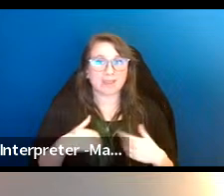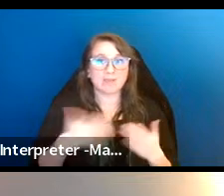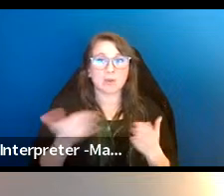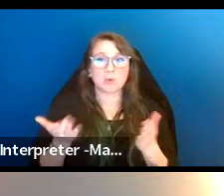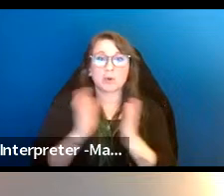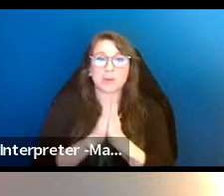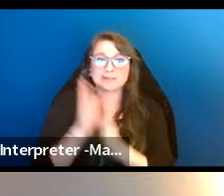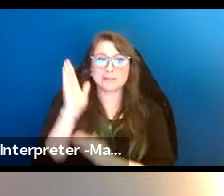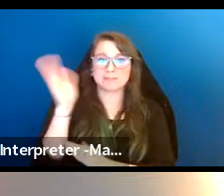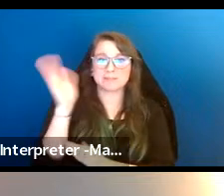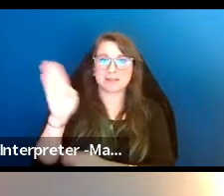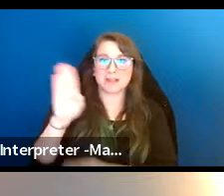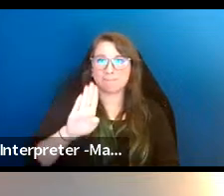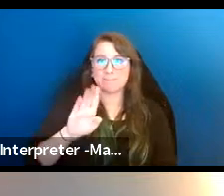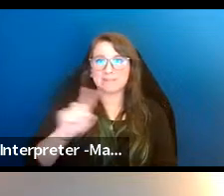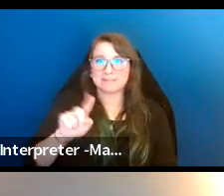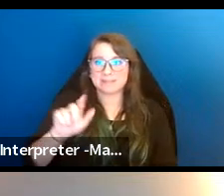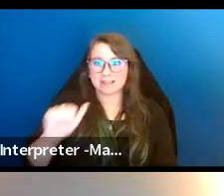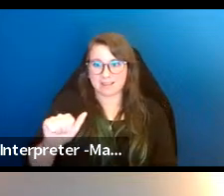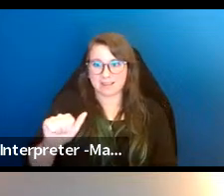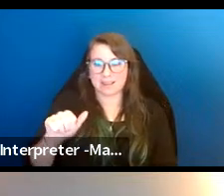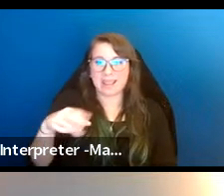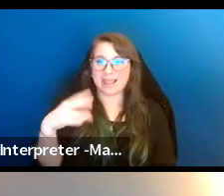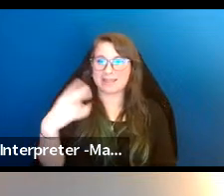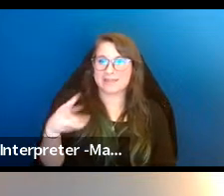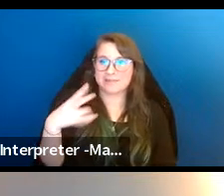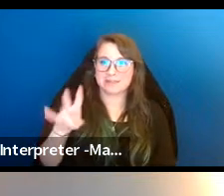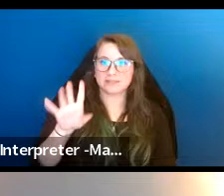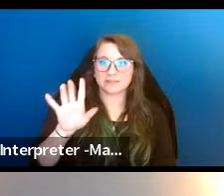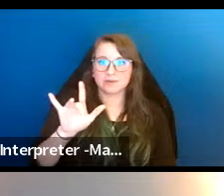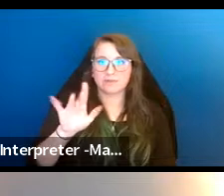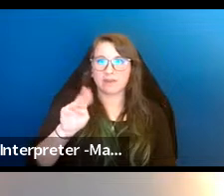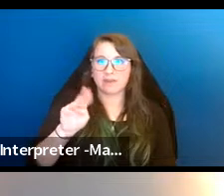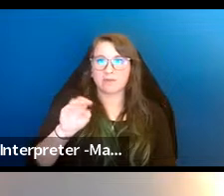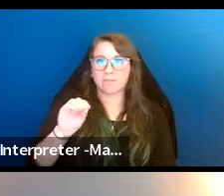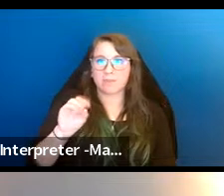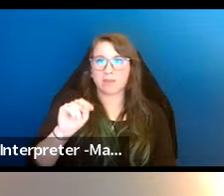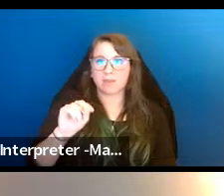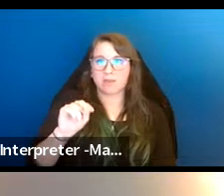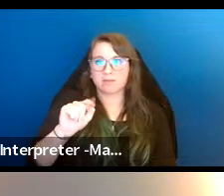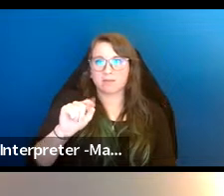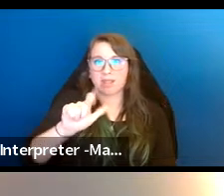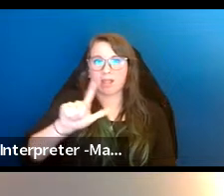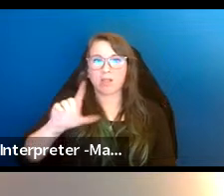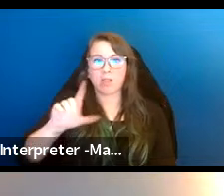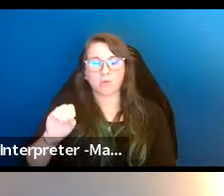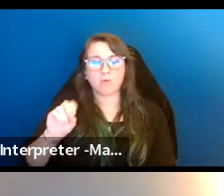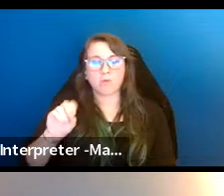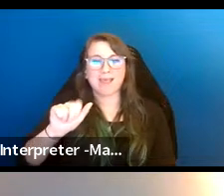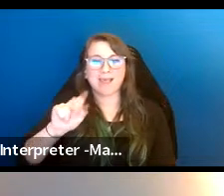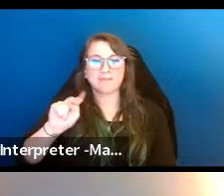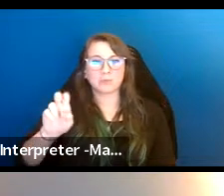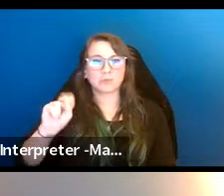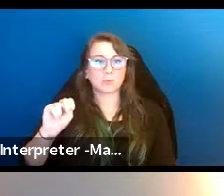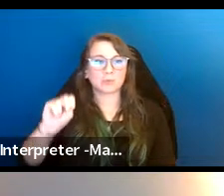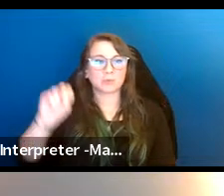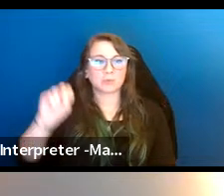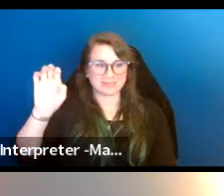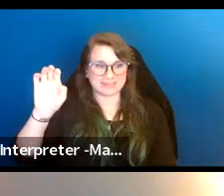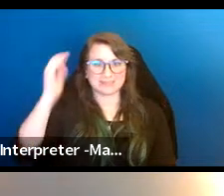on a BZA matter at 1725 Montello Avenue Northeast. And I know we do have